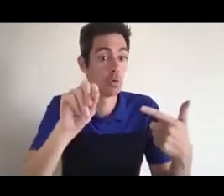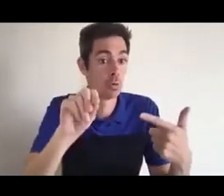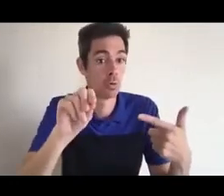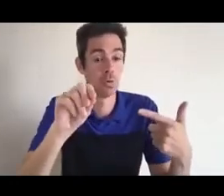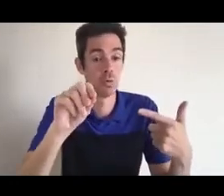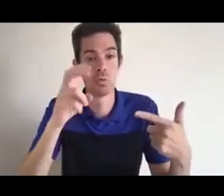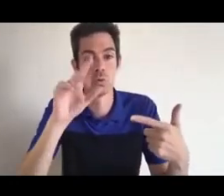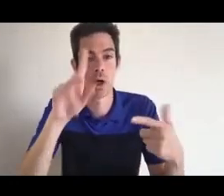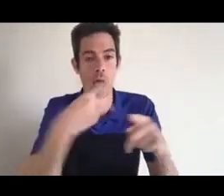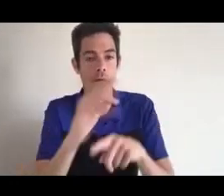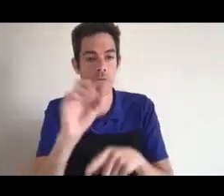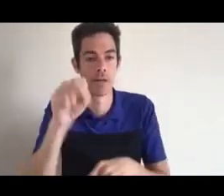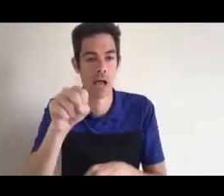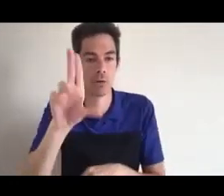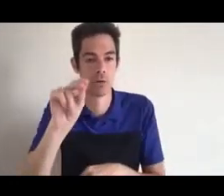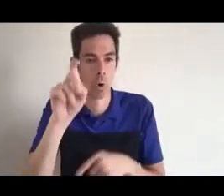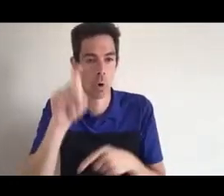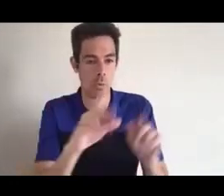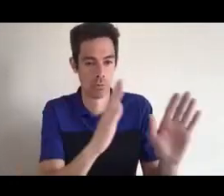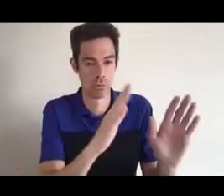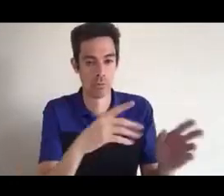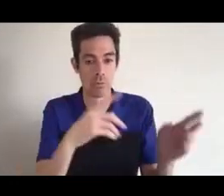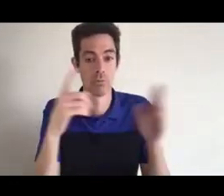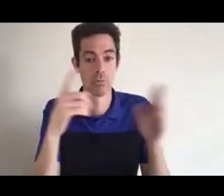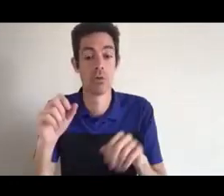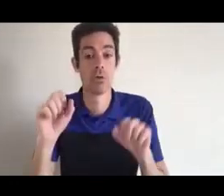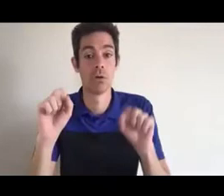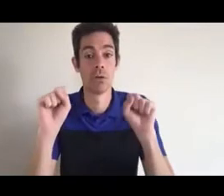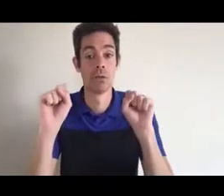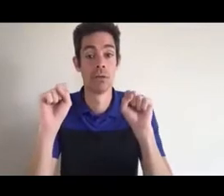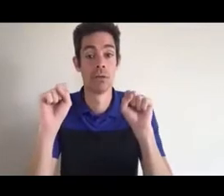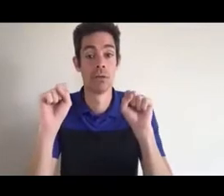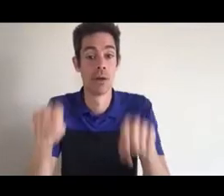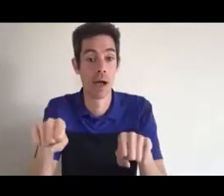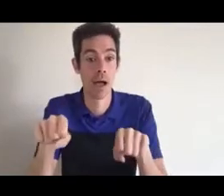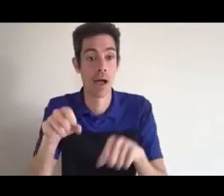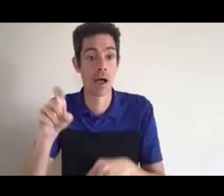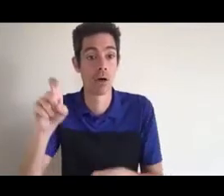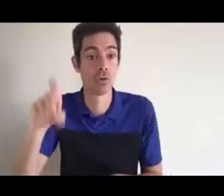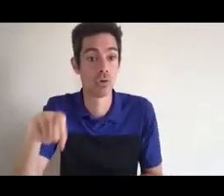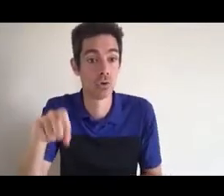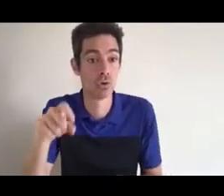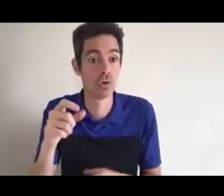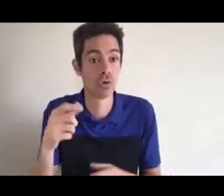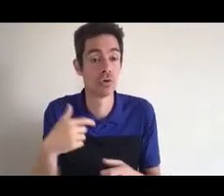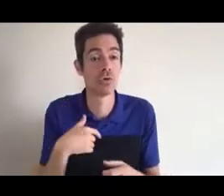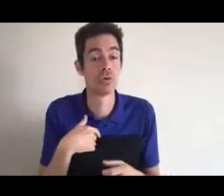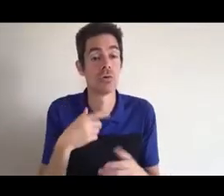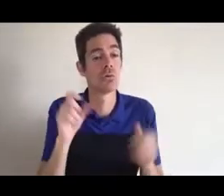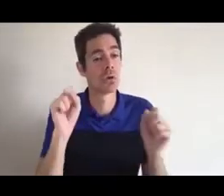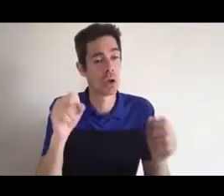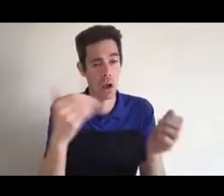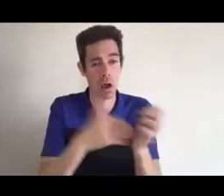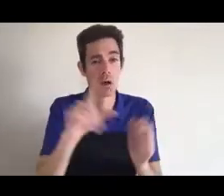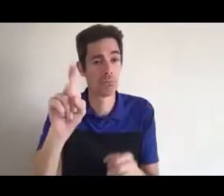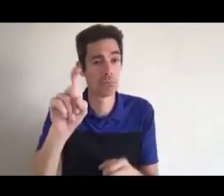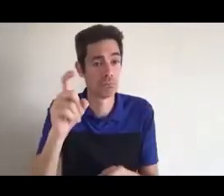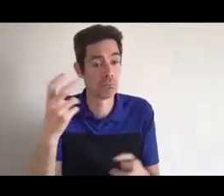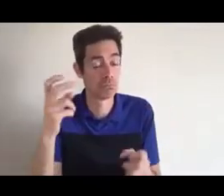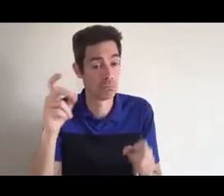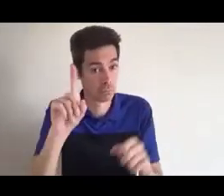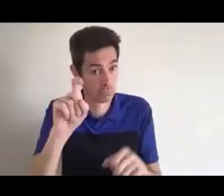for like is, are, do kinds of yes and no questions. So can or